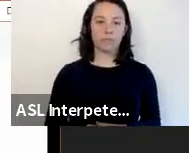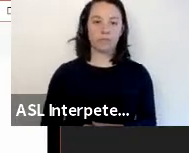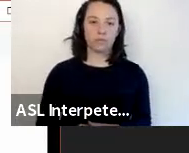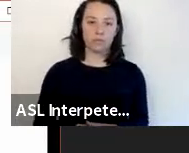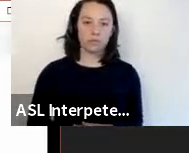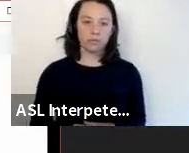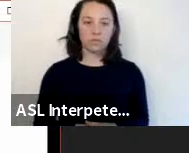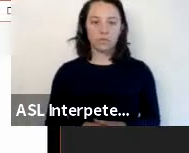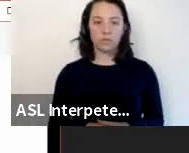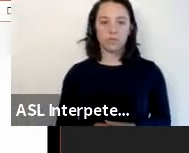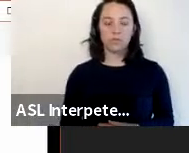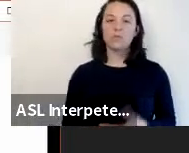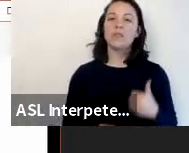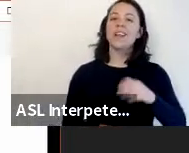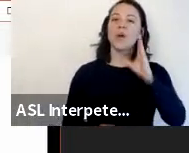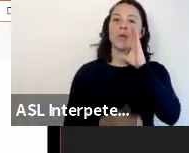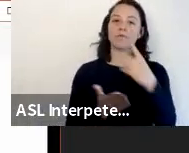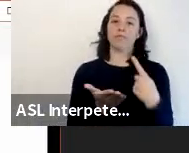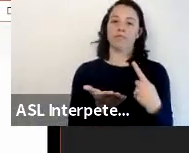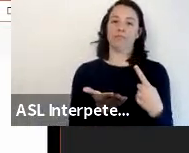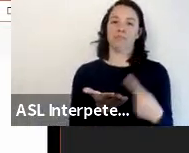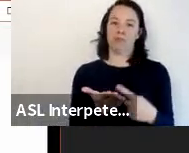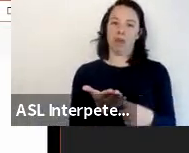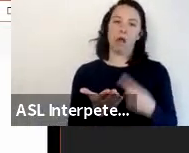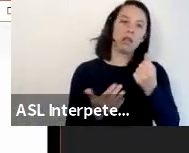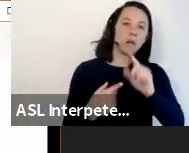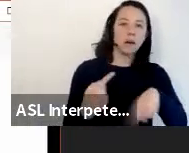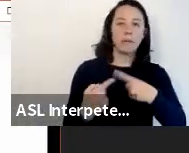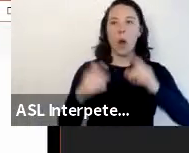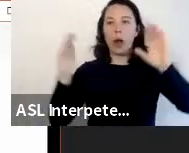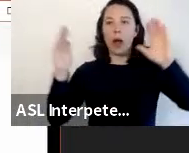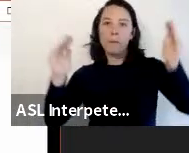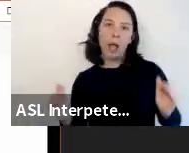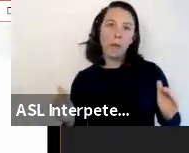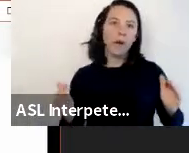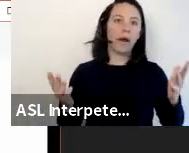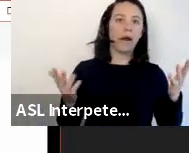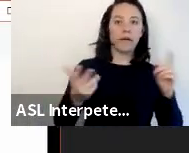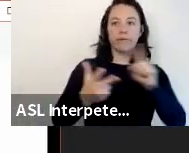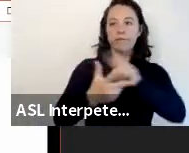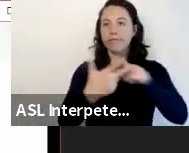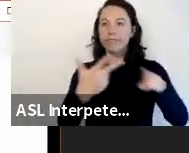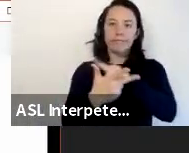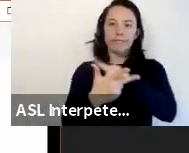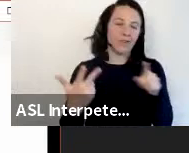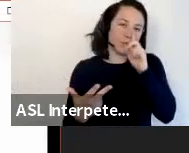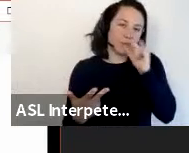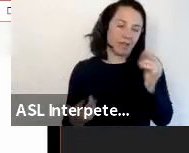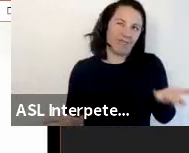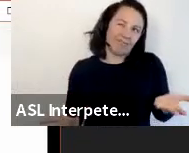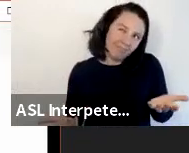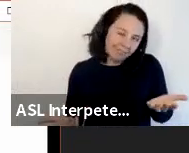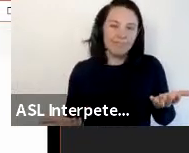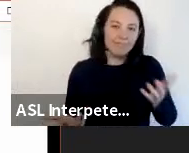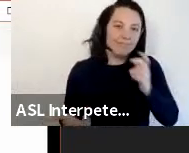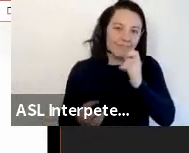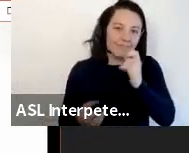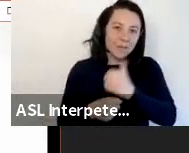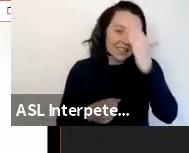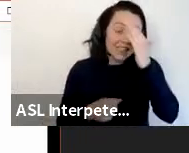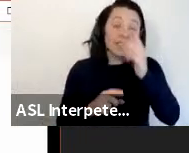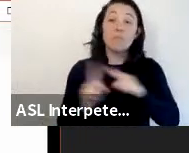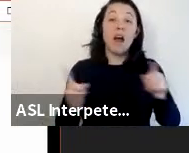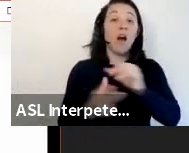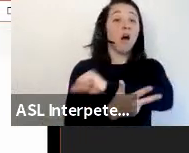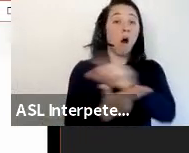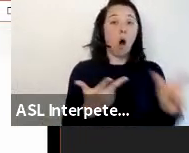vaccines and why that doesn't make any sense. But for now, I'll just say that it's in all three of these vaccines are